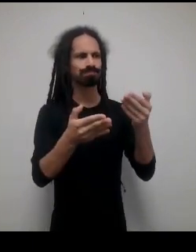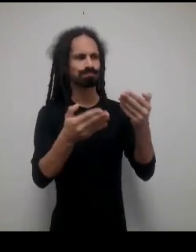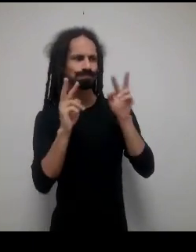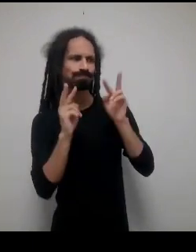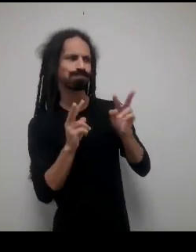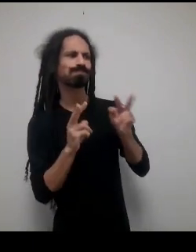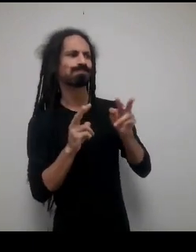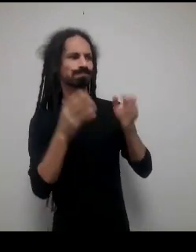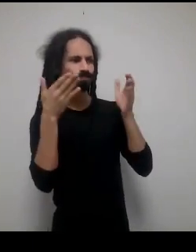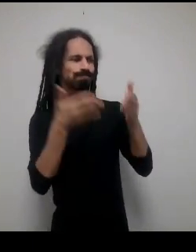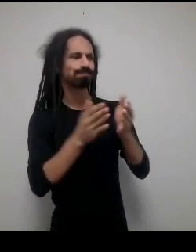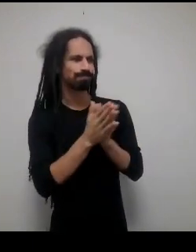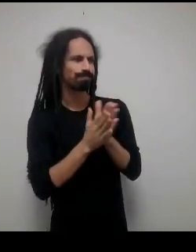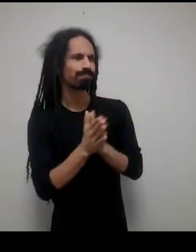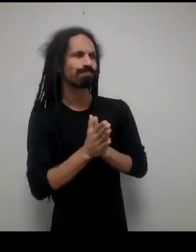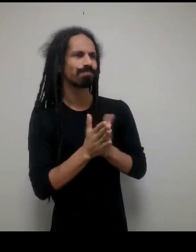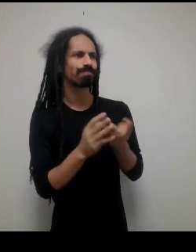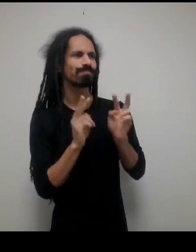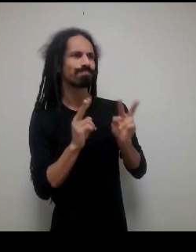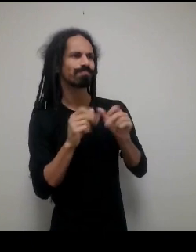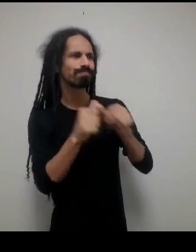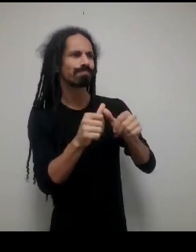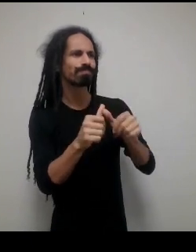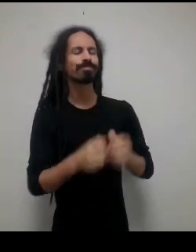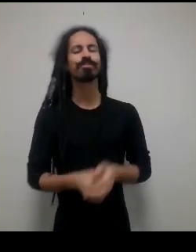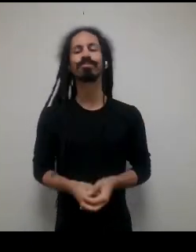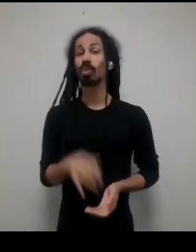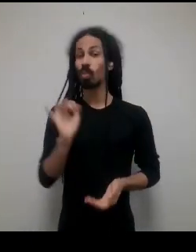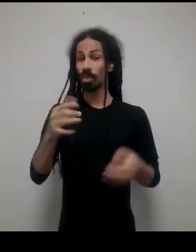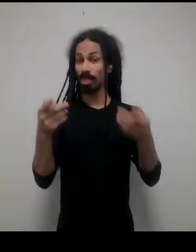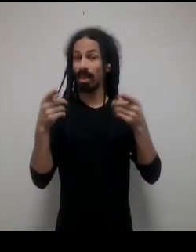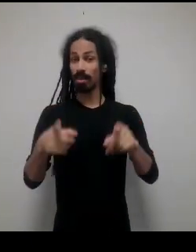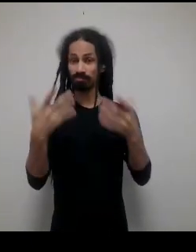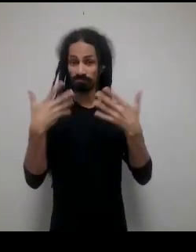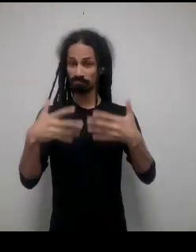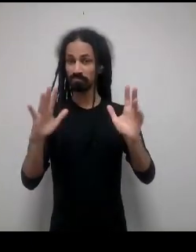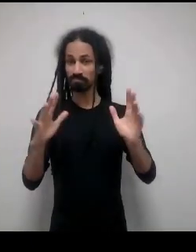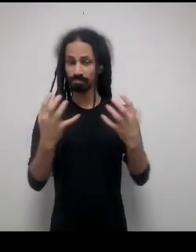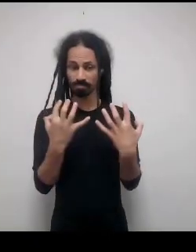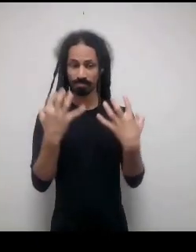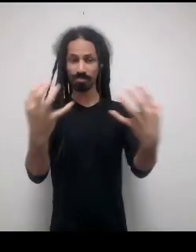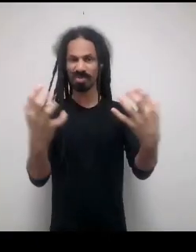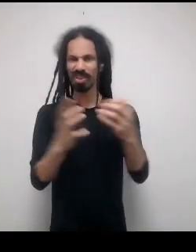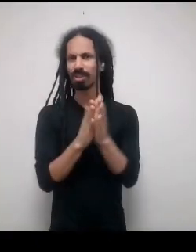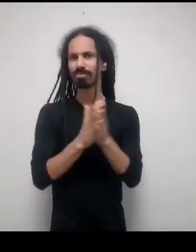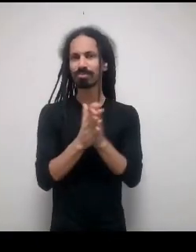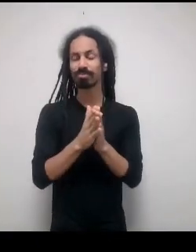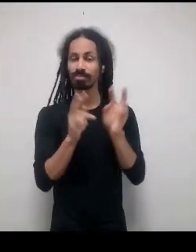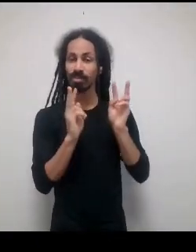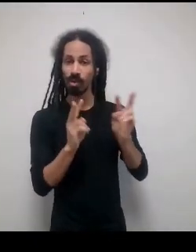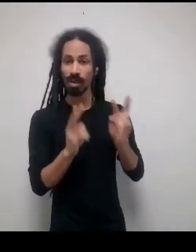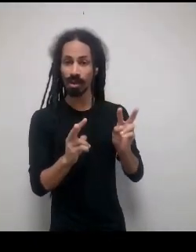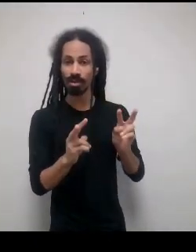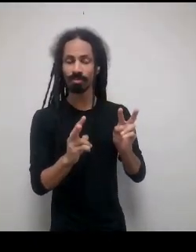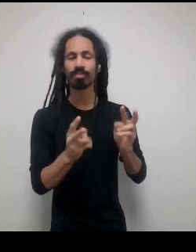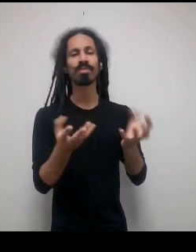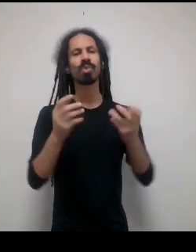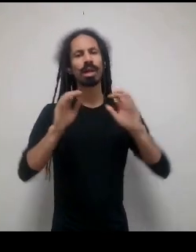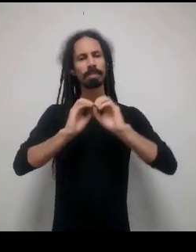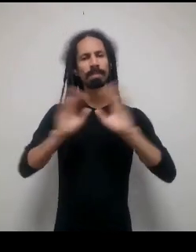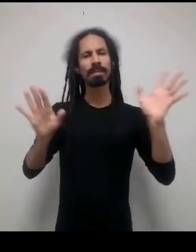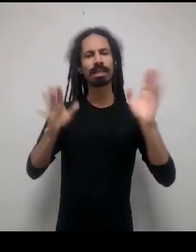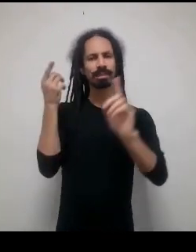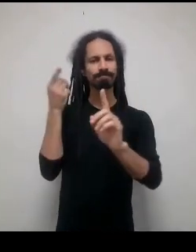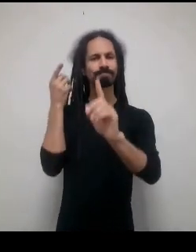speech. Once you've caught your audience's attention, then you want to make sure you clearly state your objective and provide an